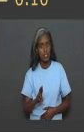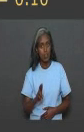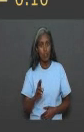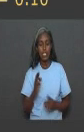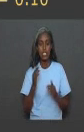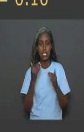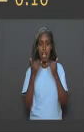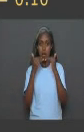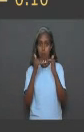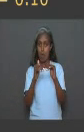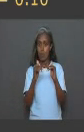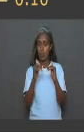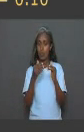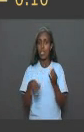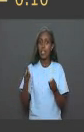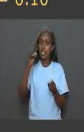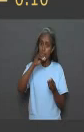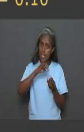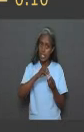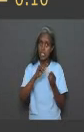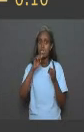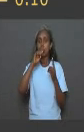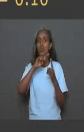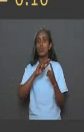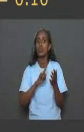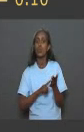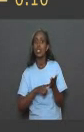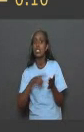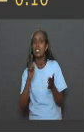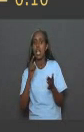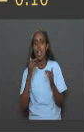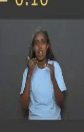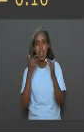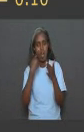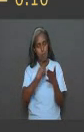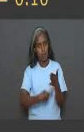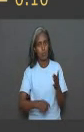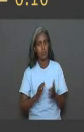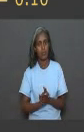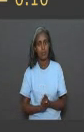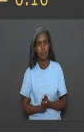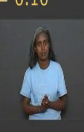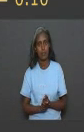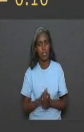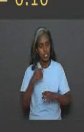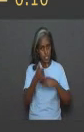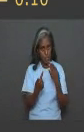ratio of the amount of the increase to the original amount.